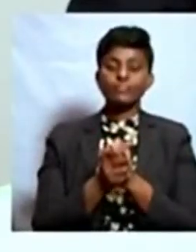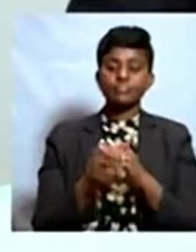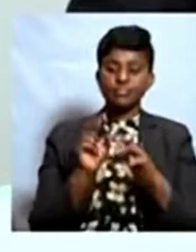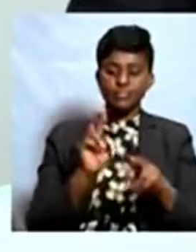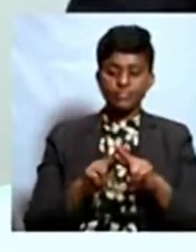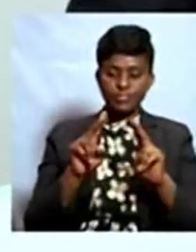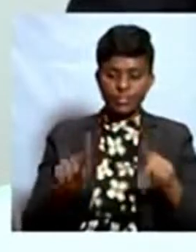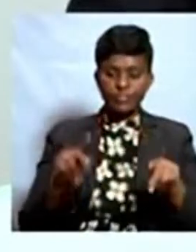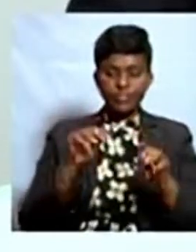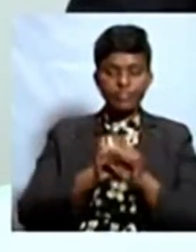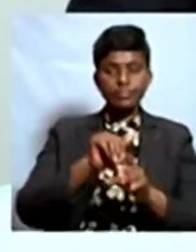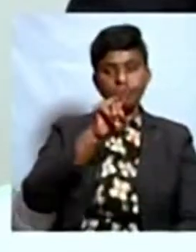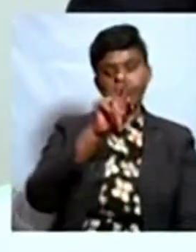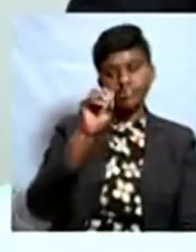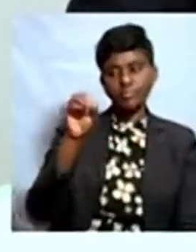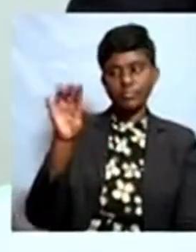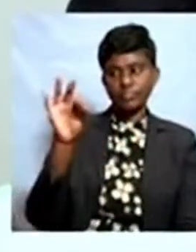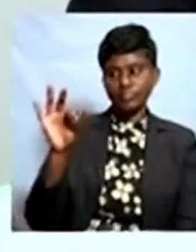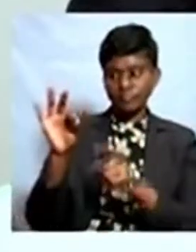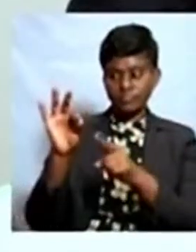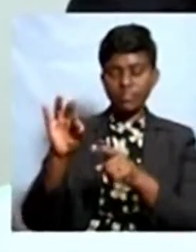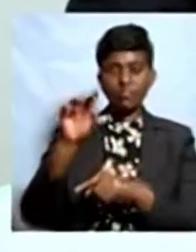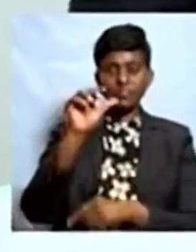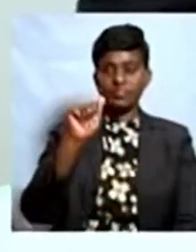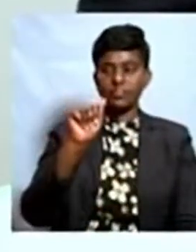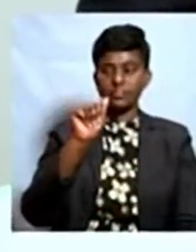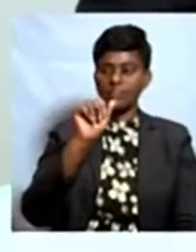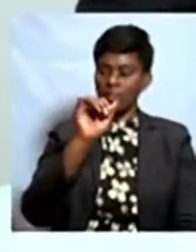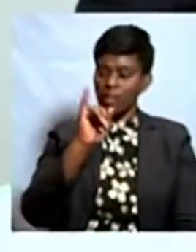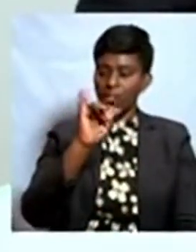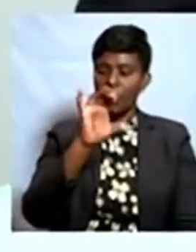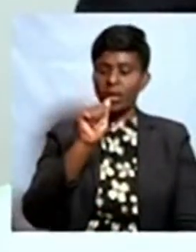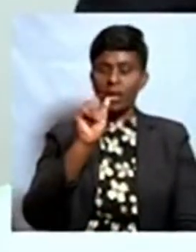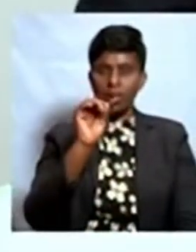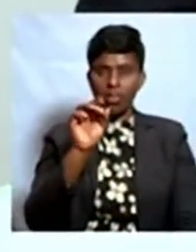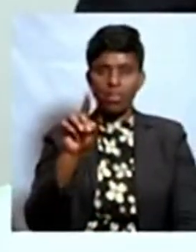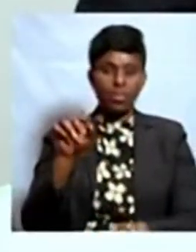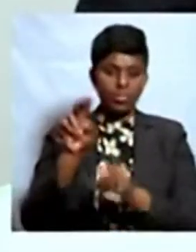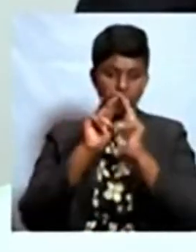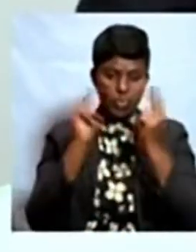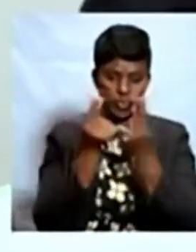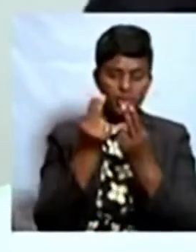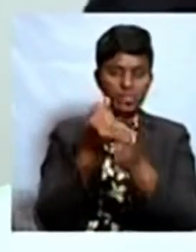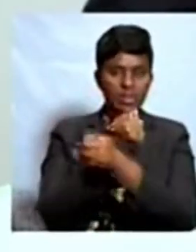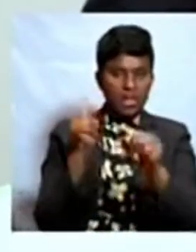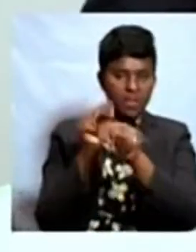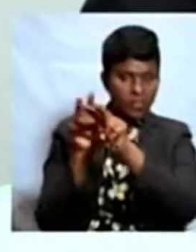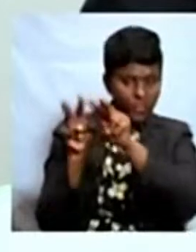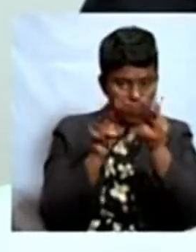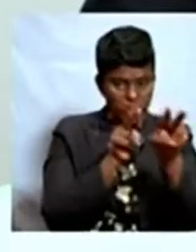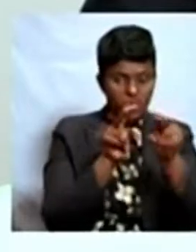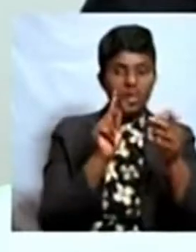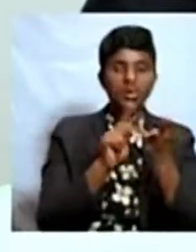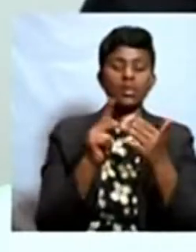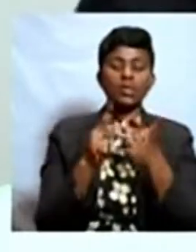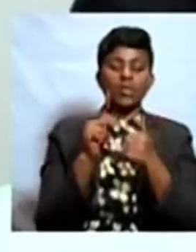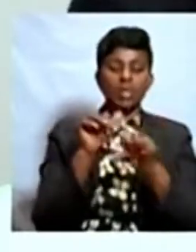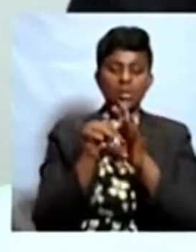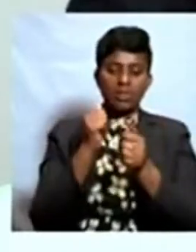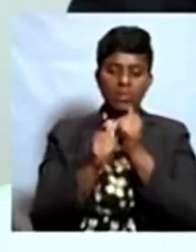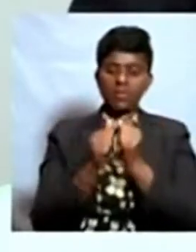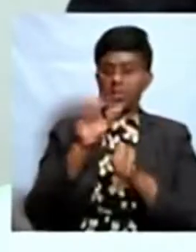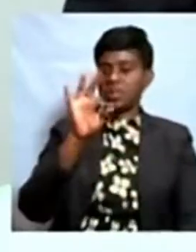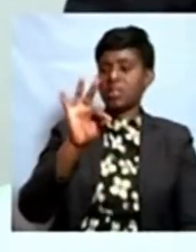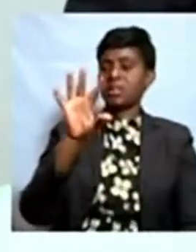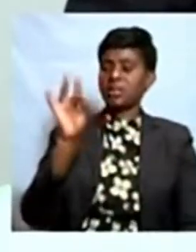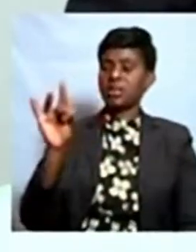Chair, in 2009, ICAO conducted a universal safety oversight audit program in which